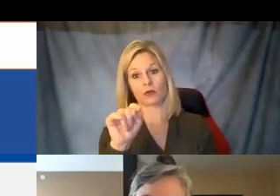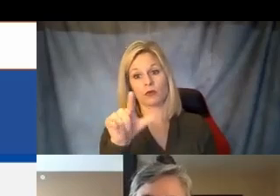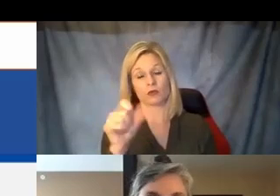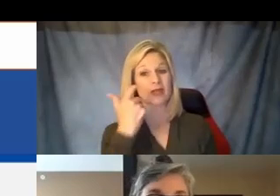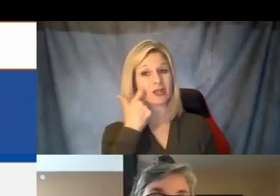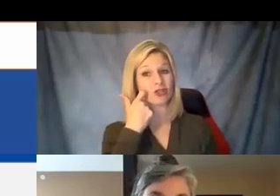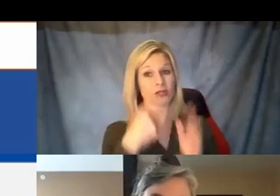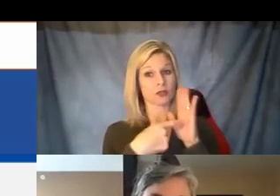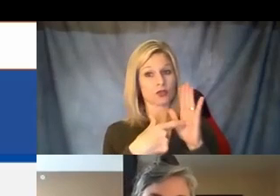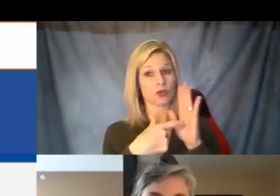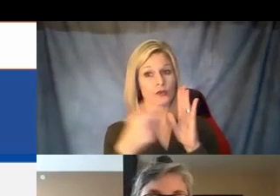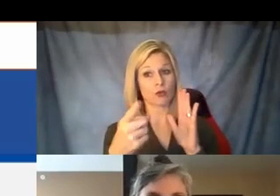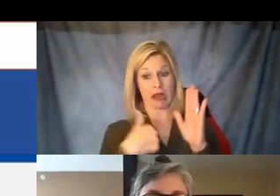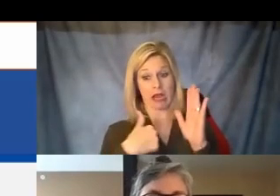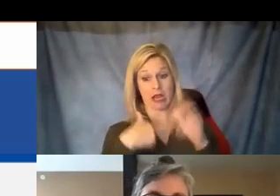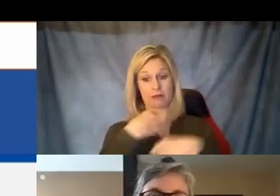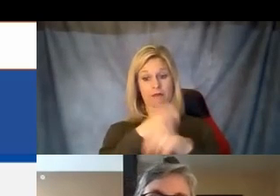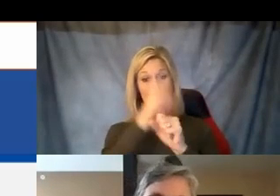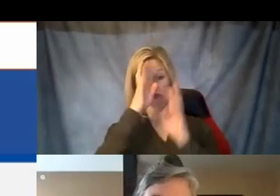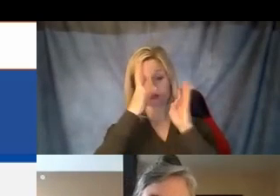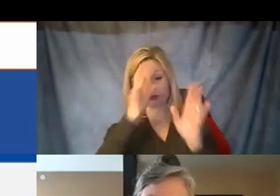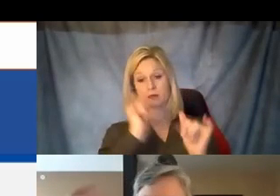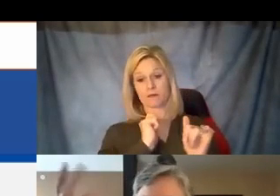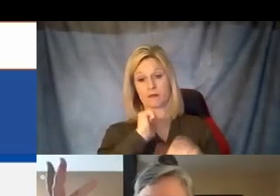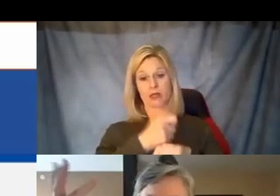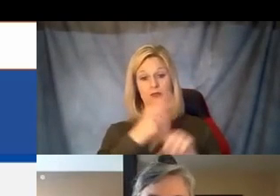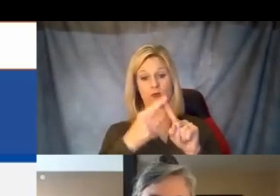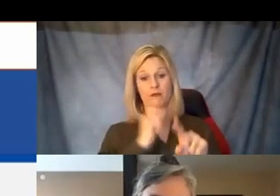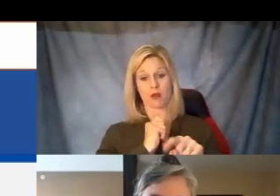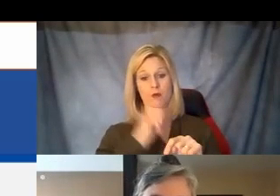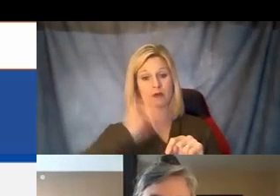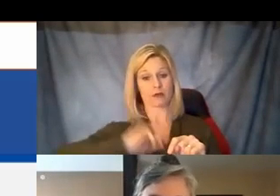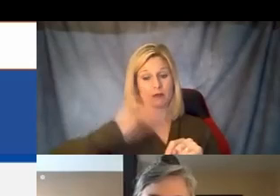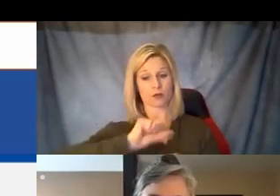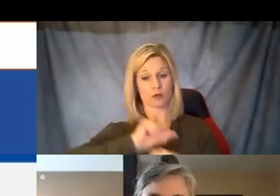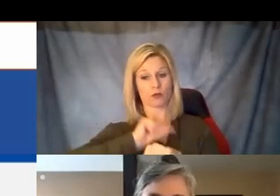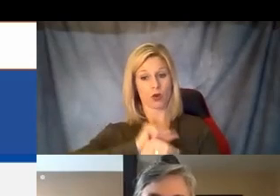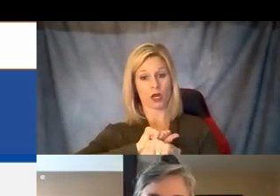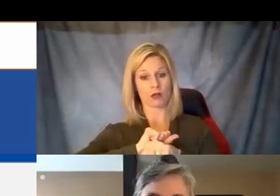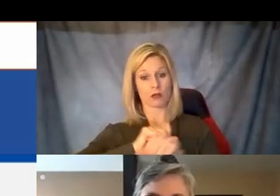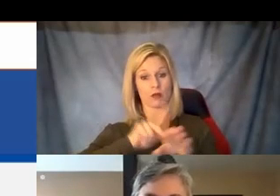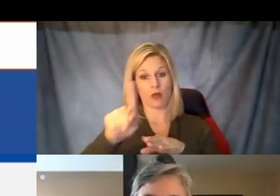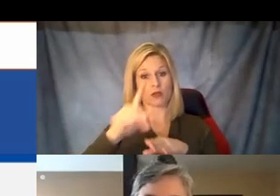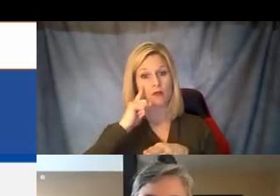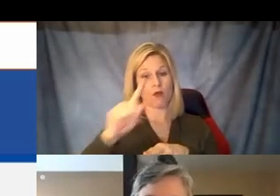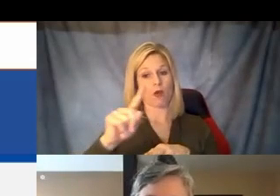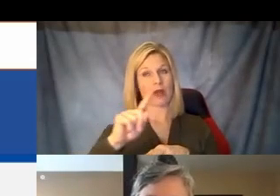showed you, I made based on my own experience of being in the field for, being an old lady in the field, starting